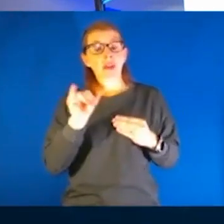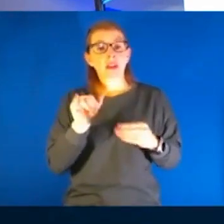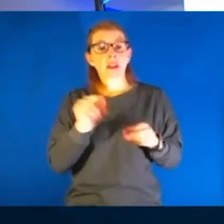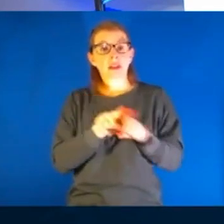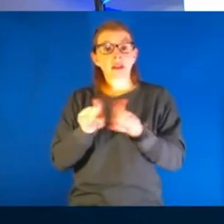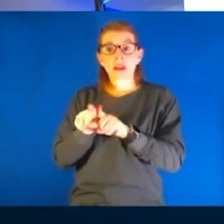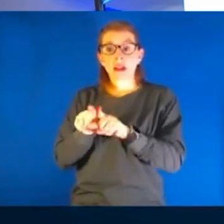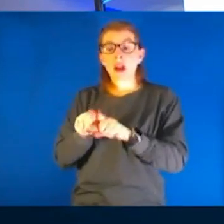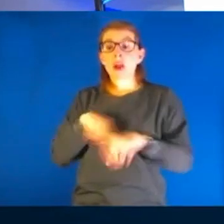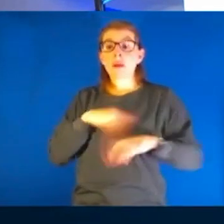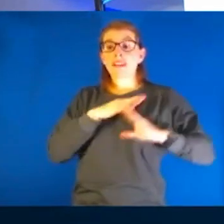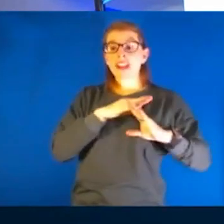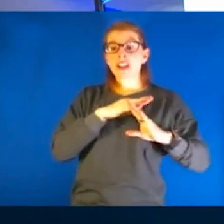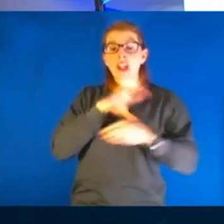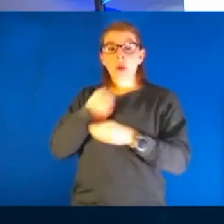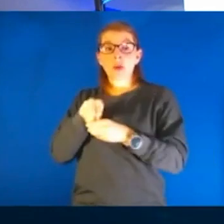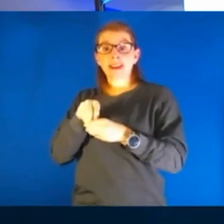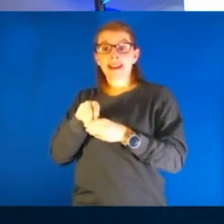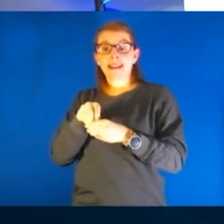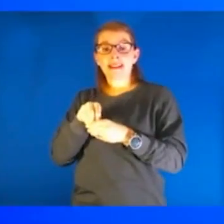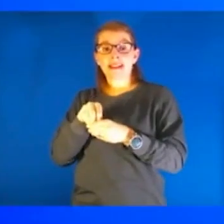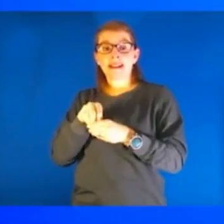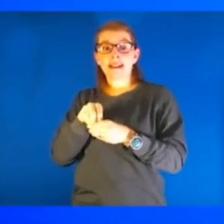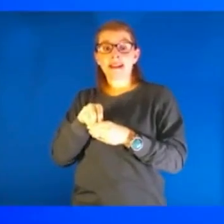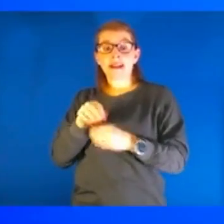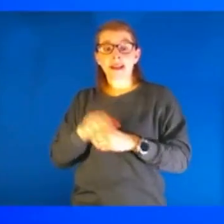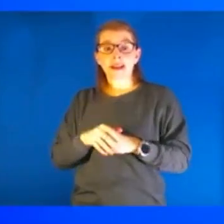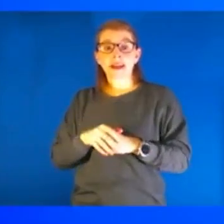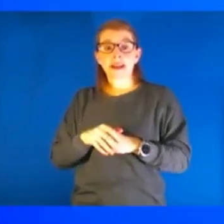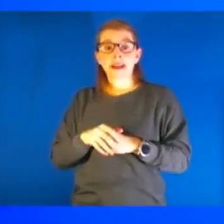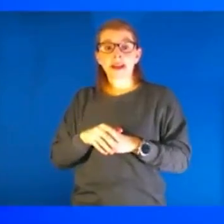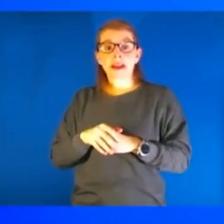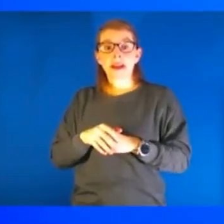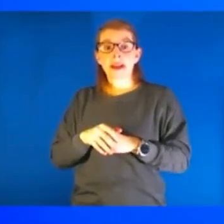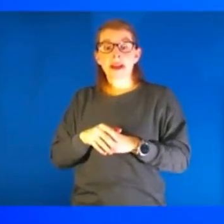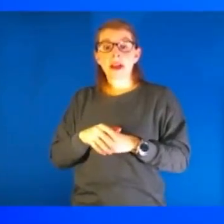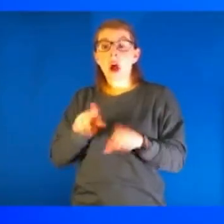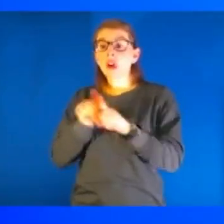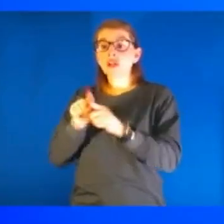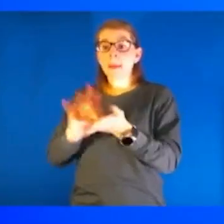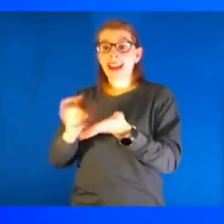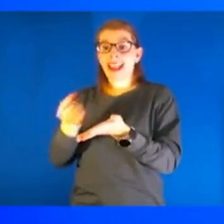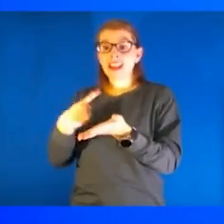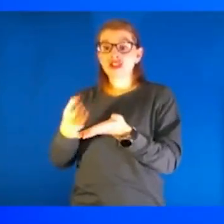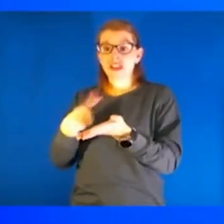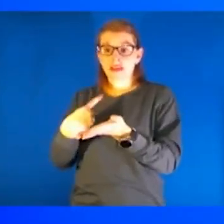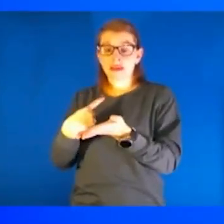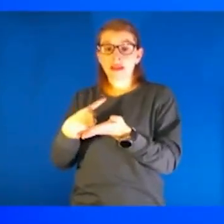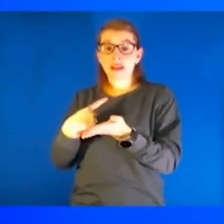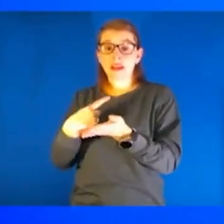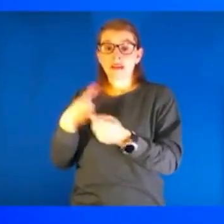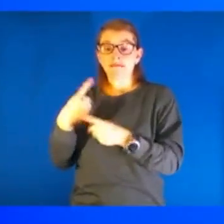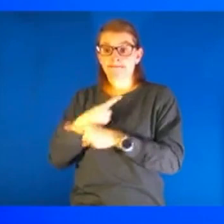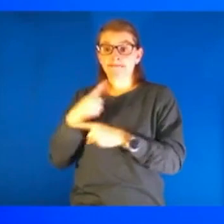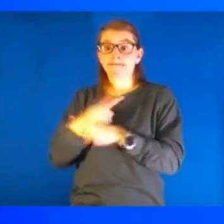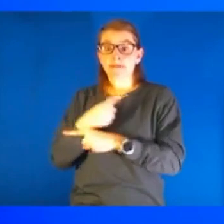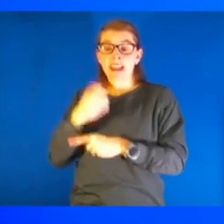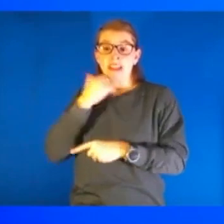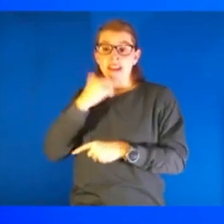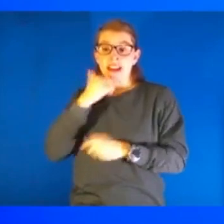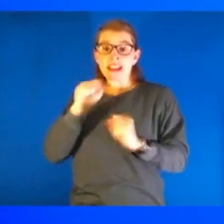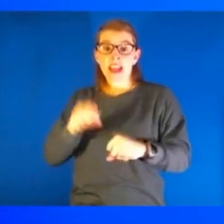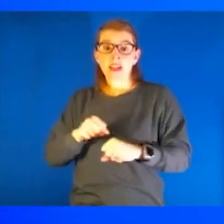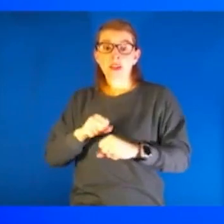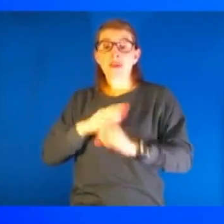prevention, including the idea of PrEP, that there's medications that can be taken on a regular basis to prevent infection, and that's such